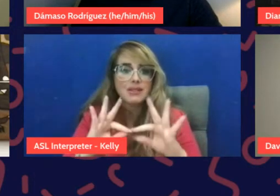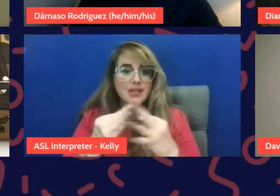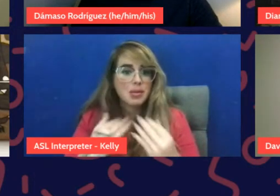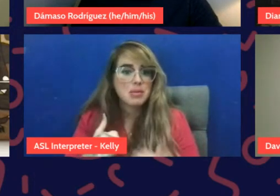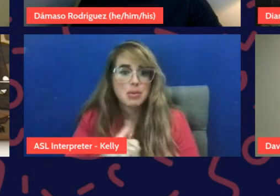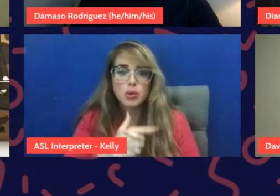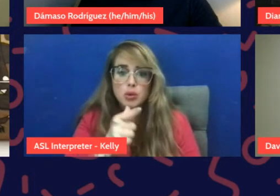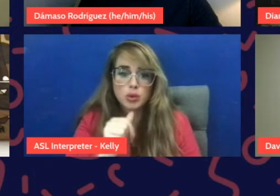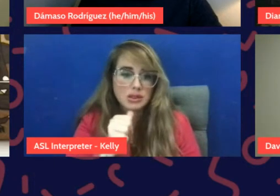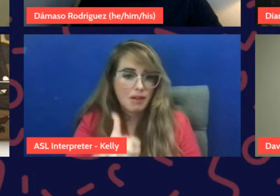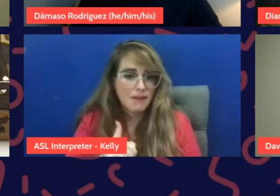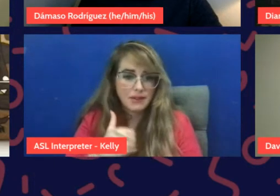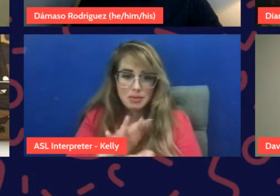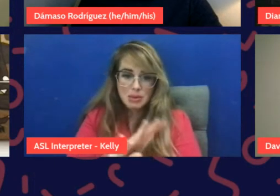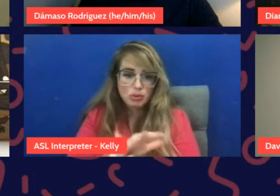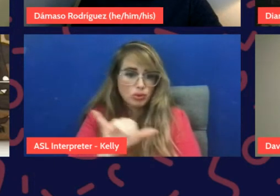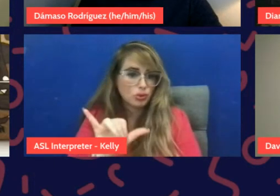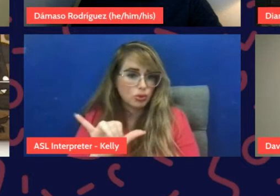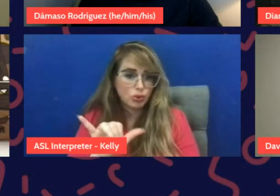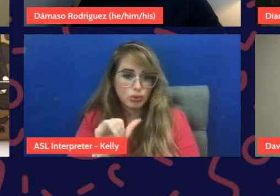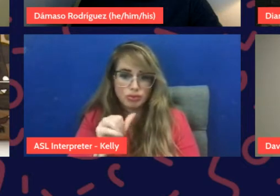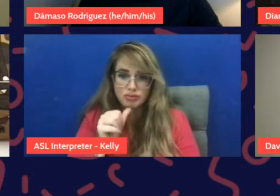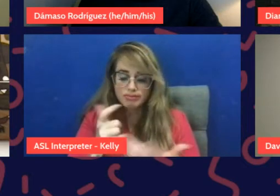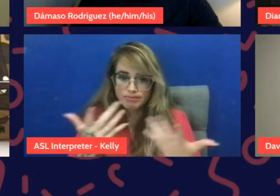did not have papers,